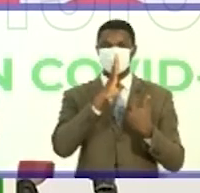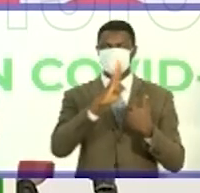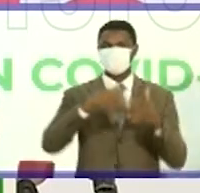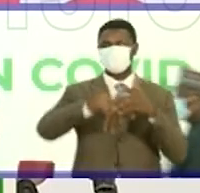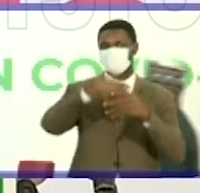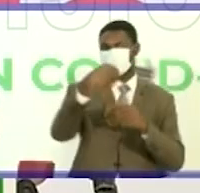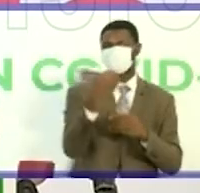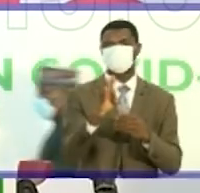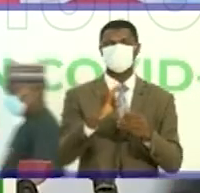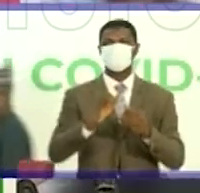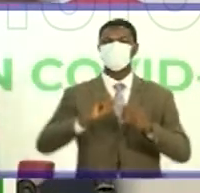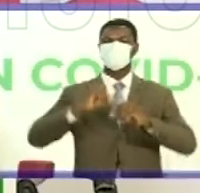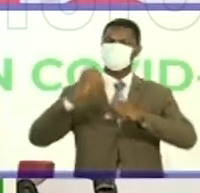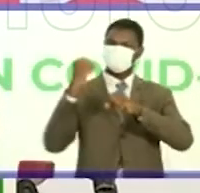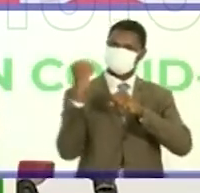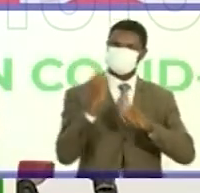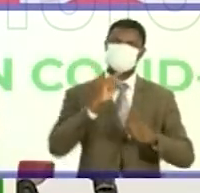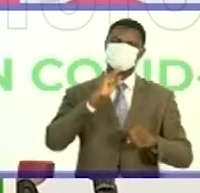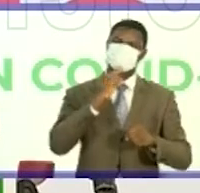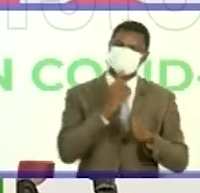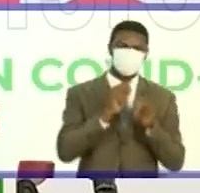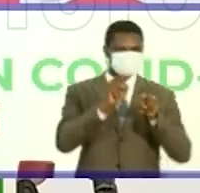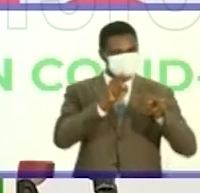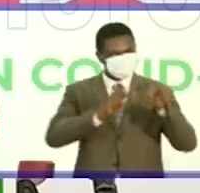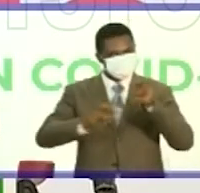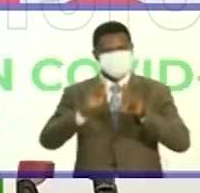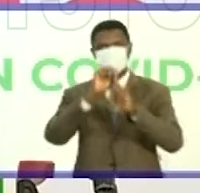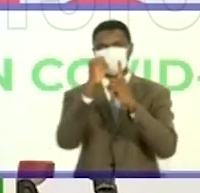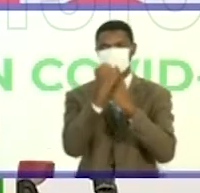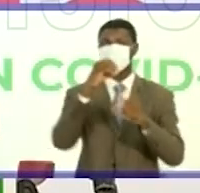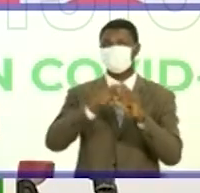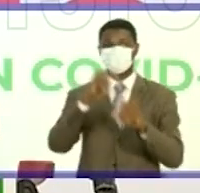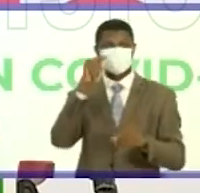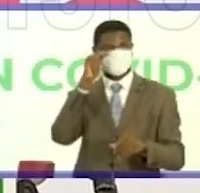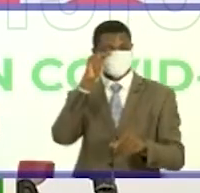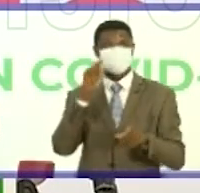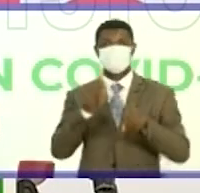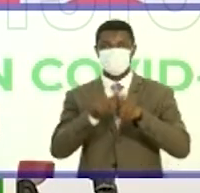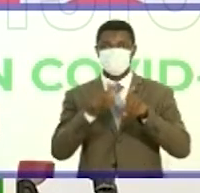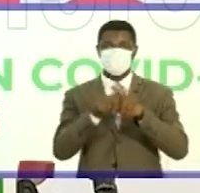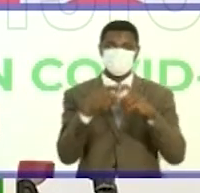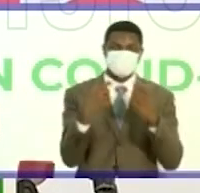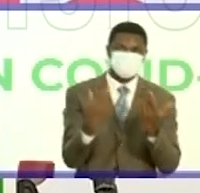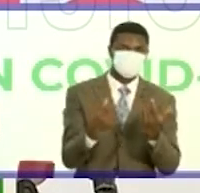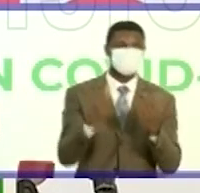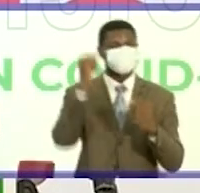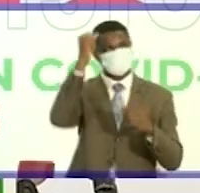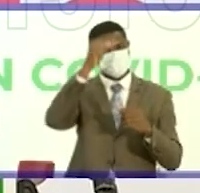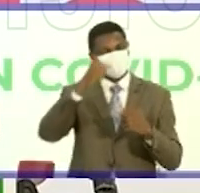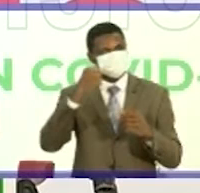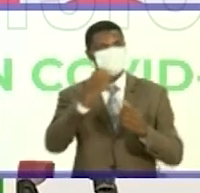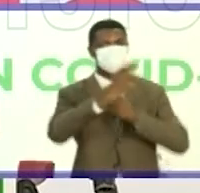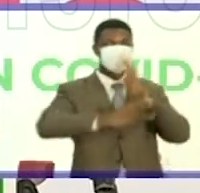diligent evaluation of the situation in Nigeria, as well as regional and global experiences.